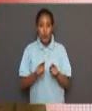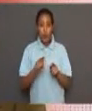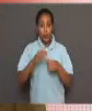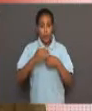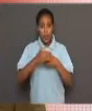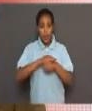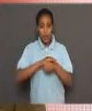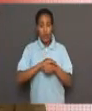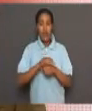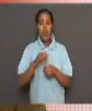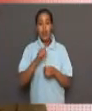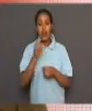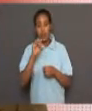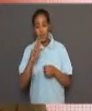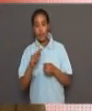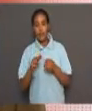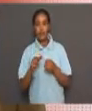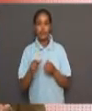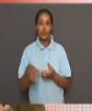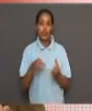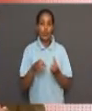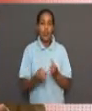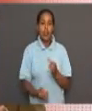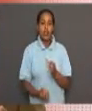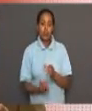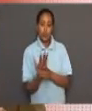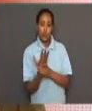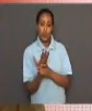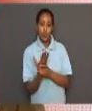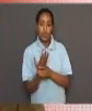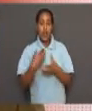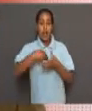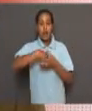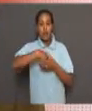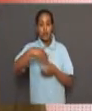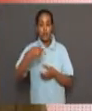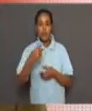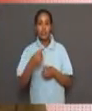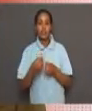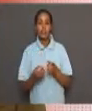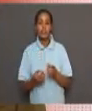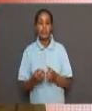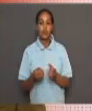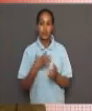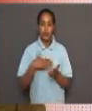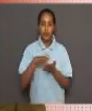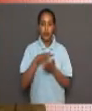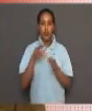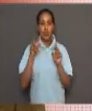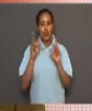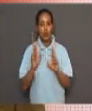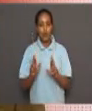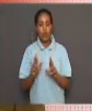of air-fuel mixture explode outside of the envelope of the